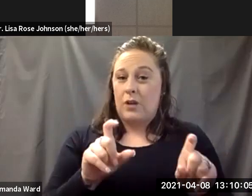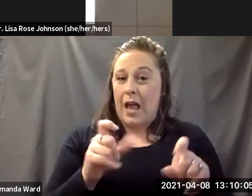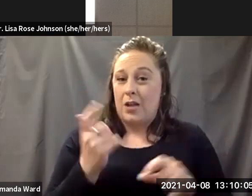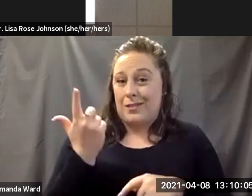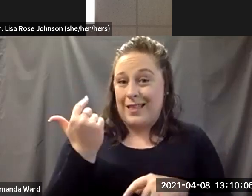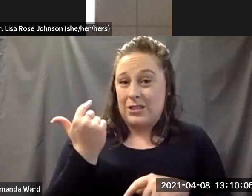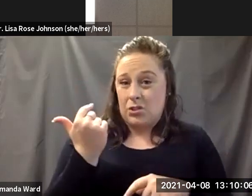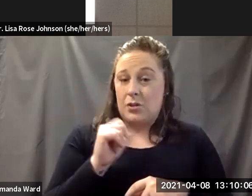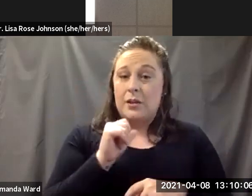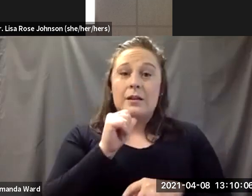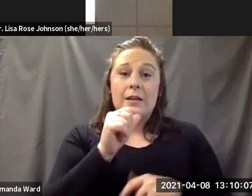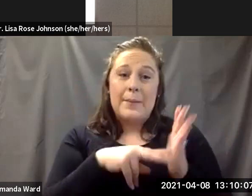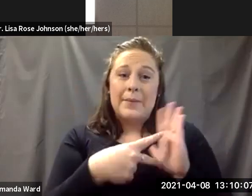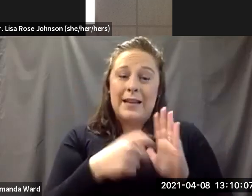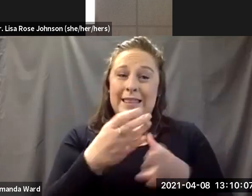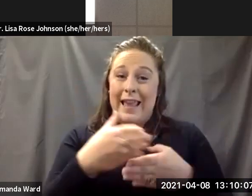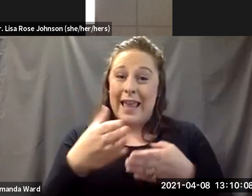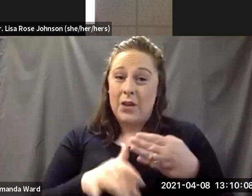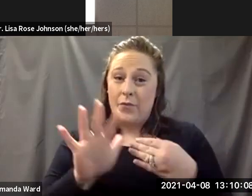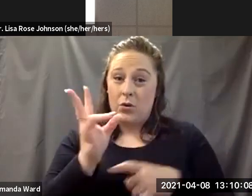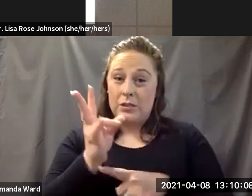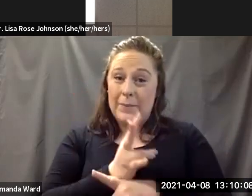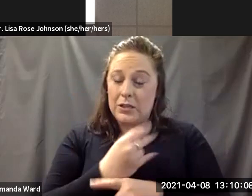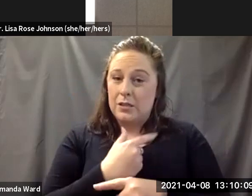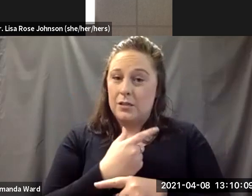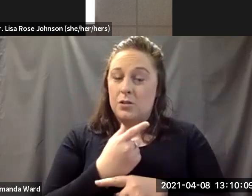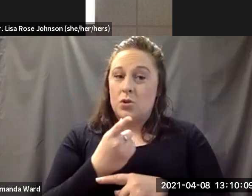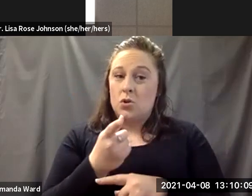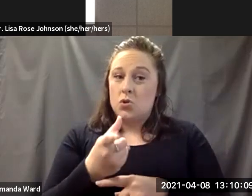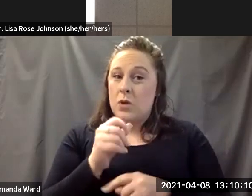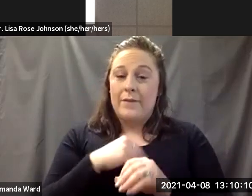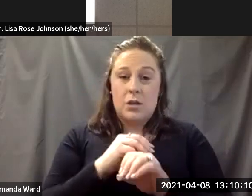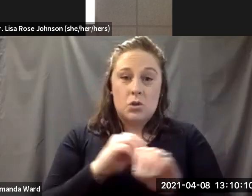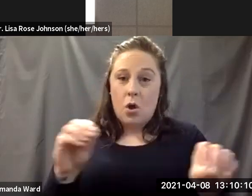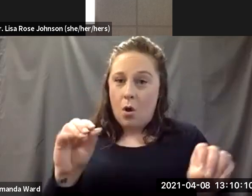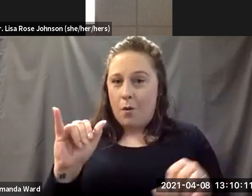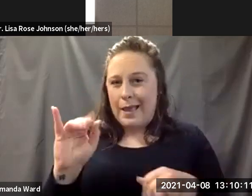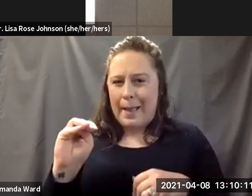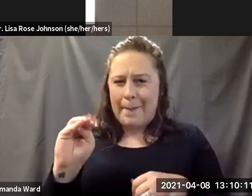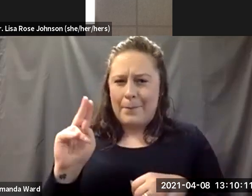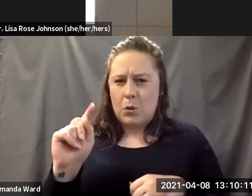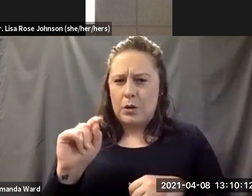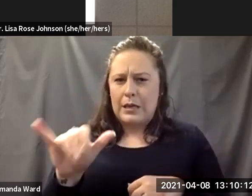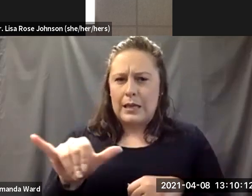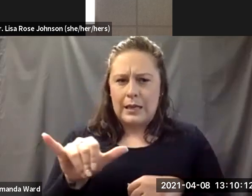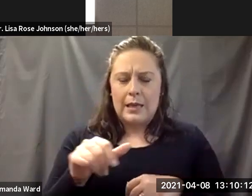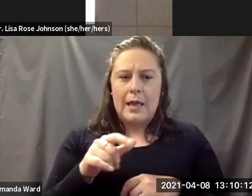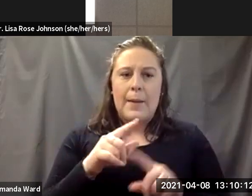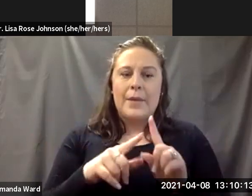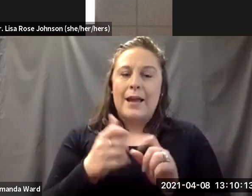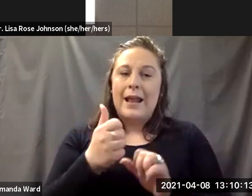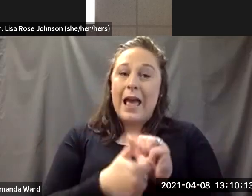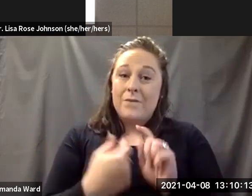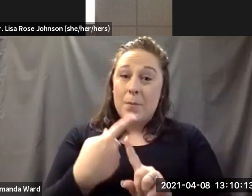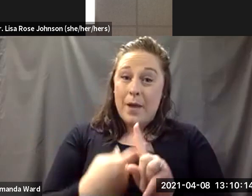that we expect that at the end of your 7th month, you suddenly have no immunity. Every month past when